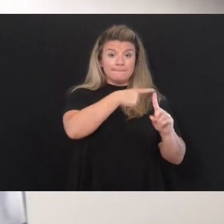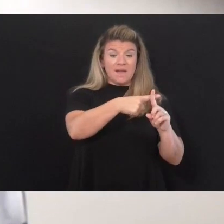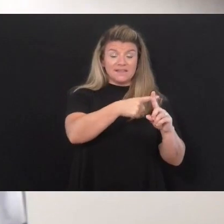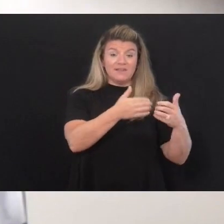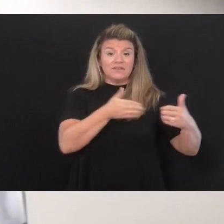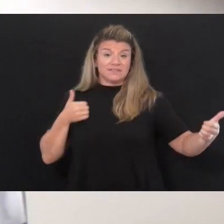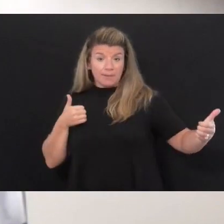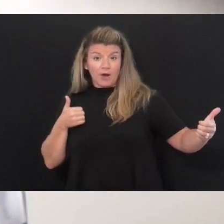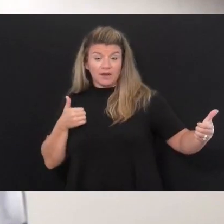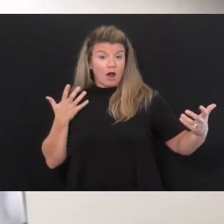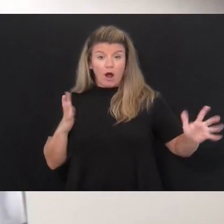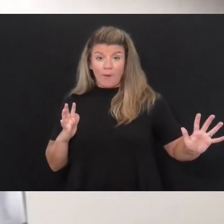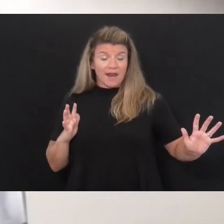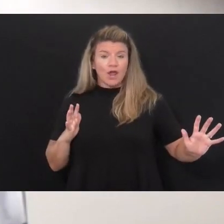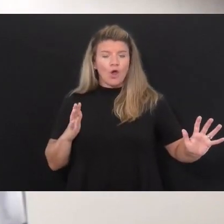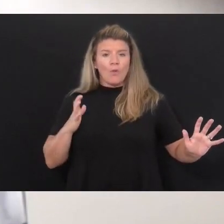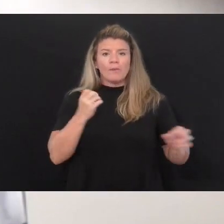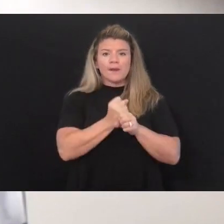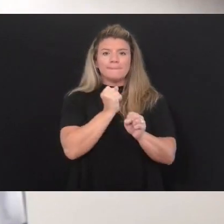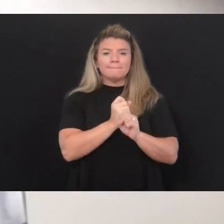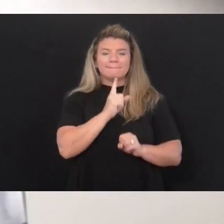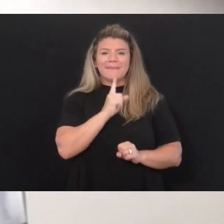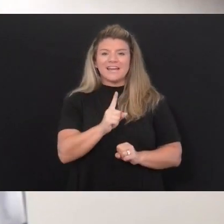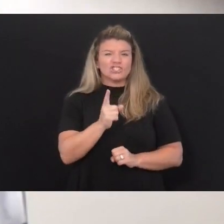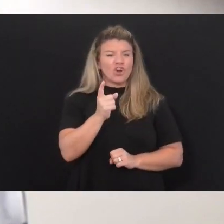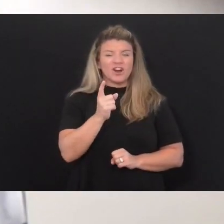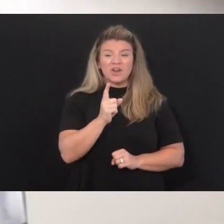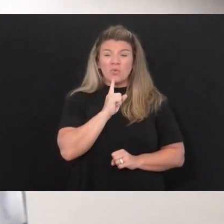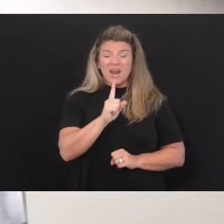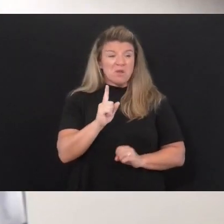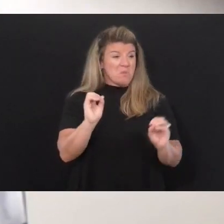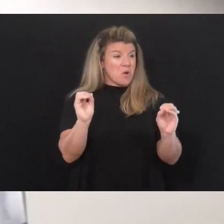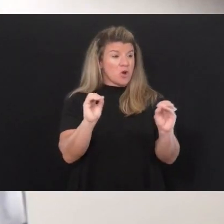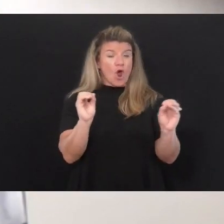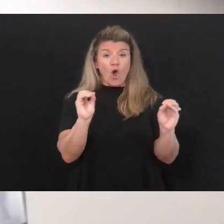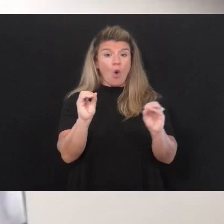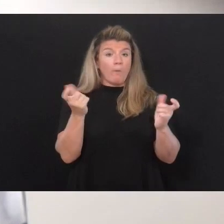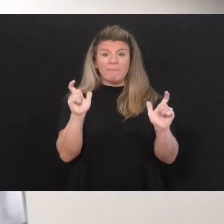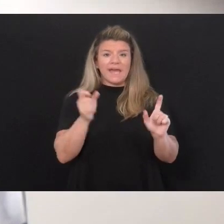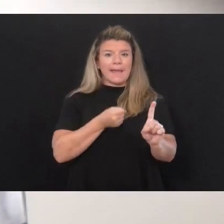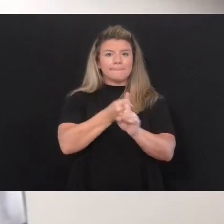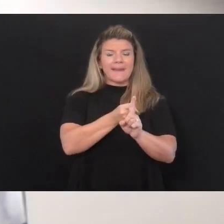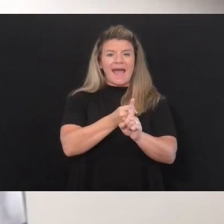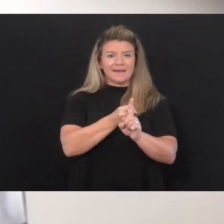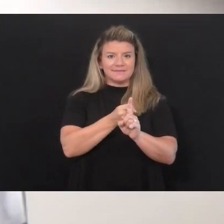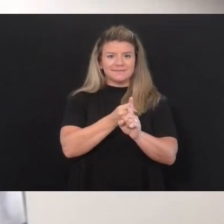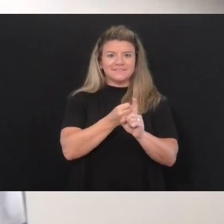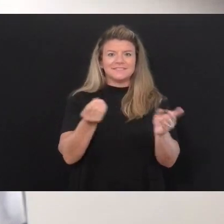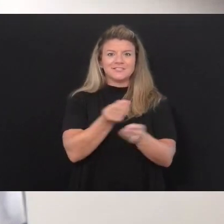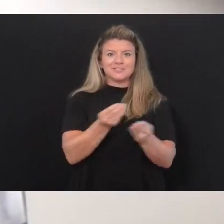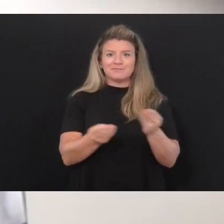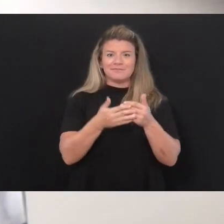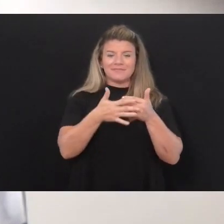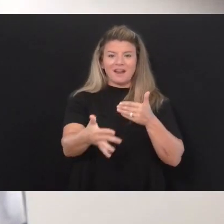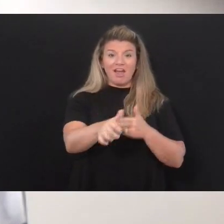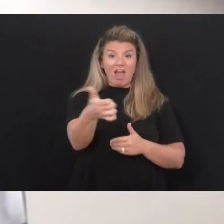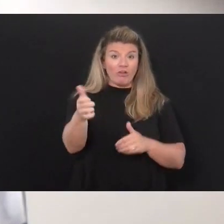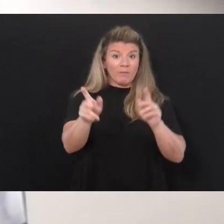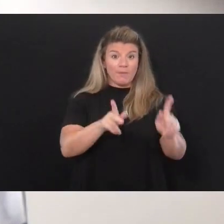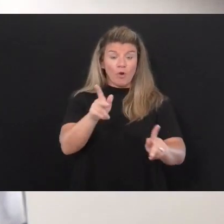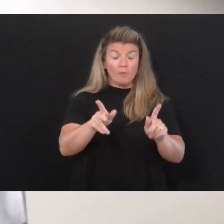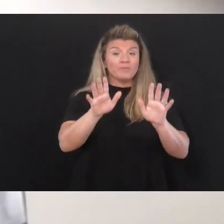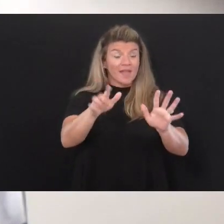to see a significant uptick in the people that are sick and how sick they are. And just as a reminder, and the governor did this